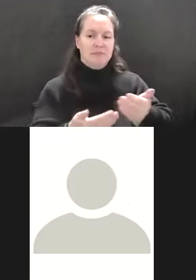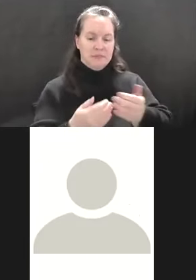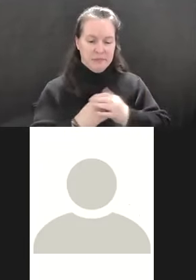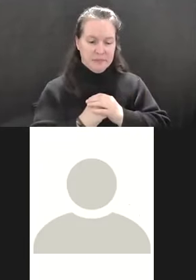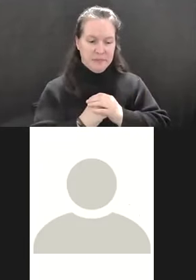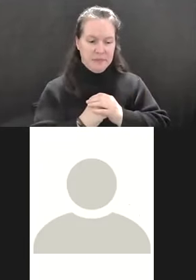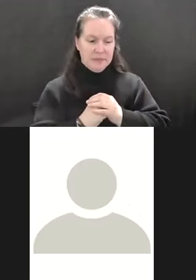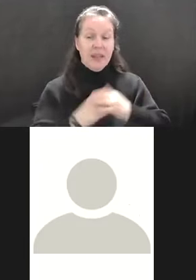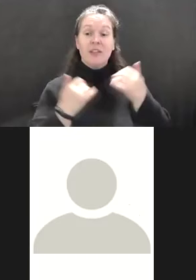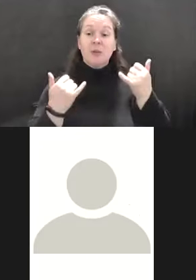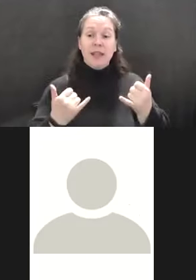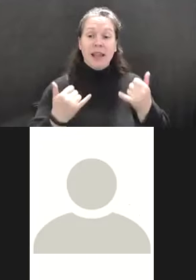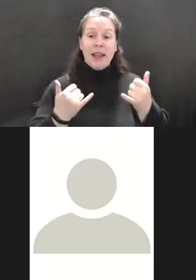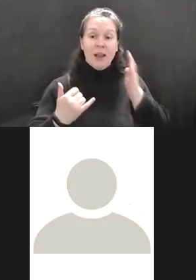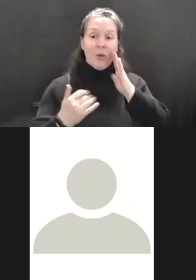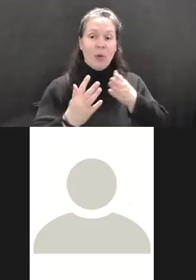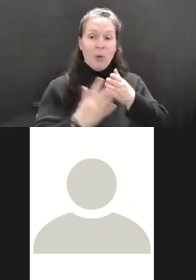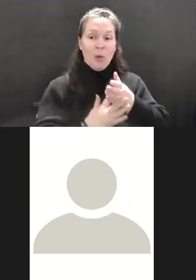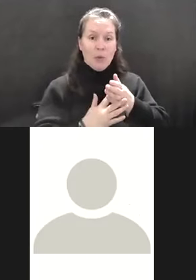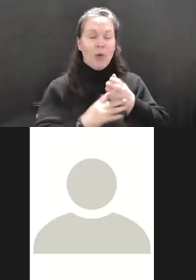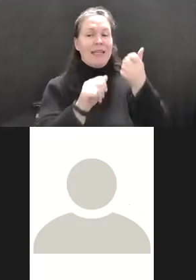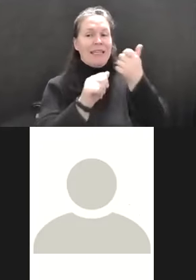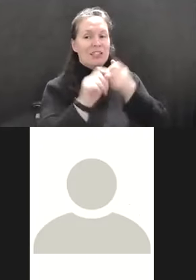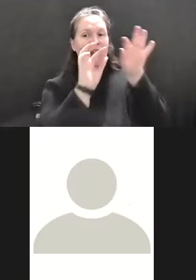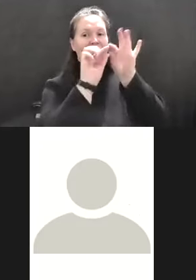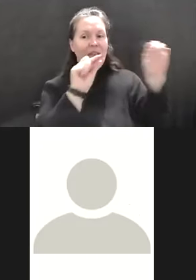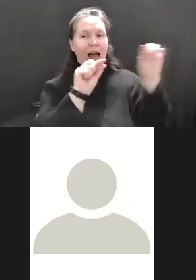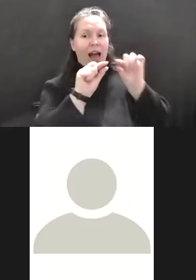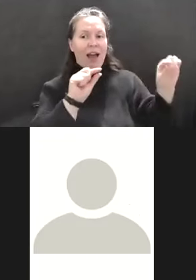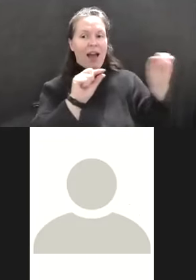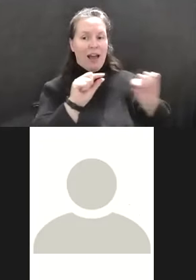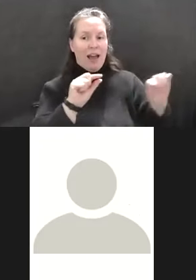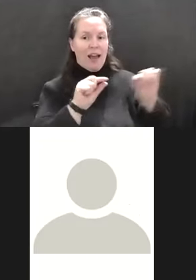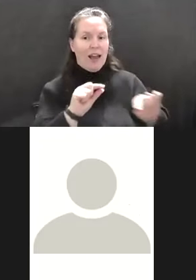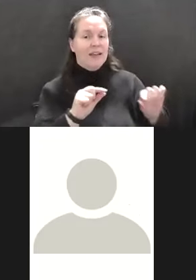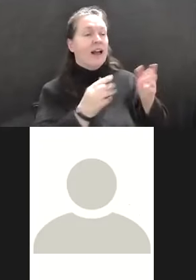go through line after line. I'll look for some feedback